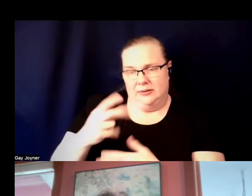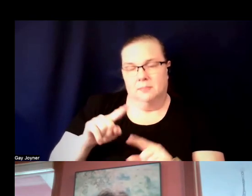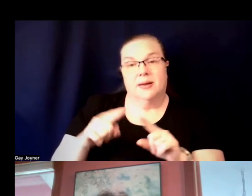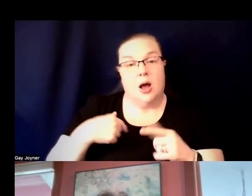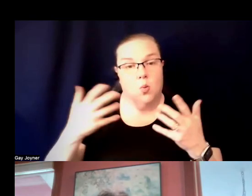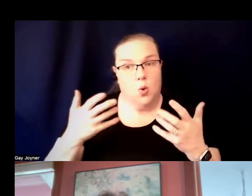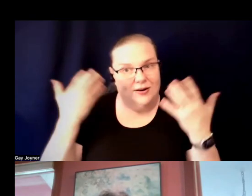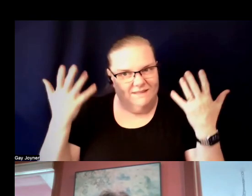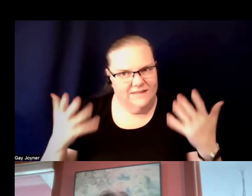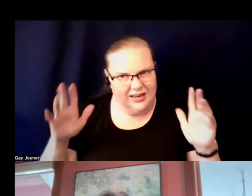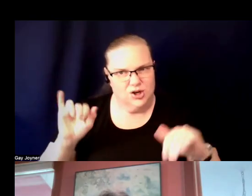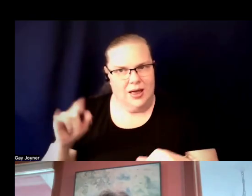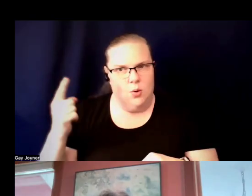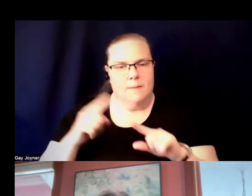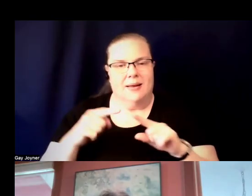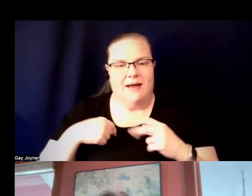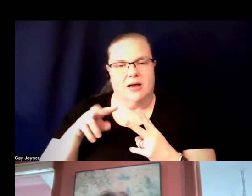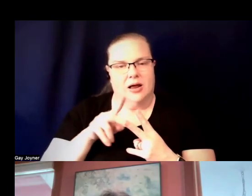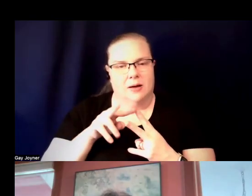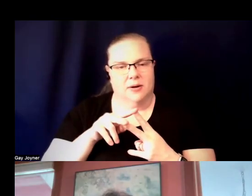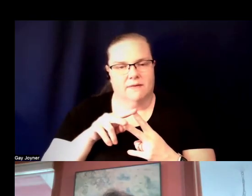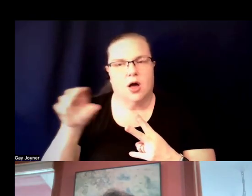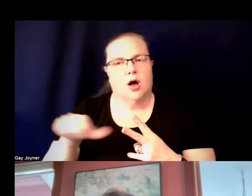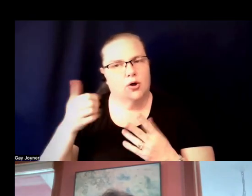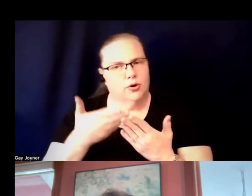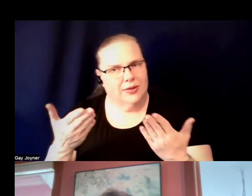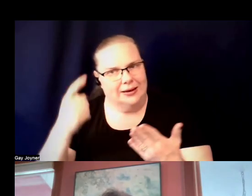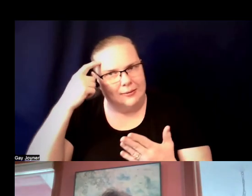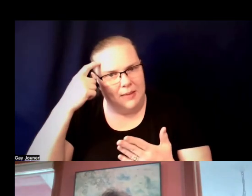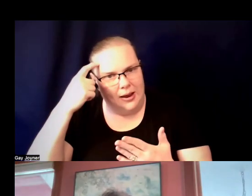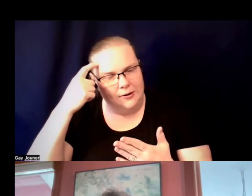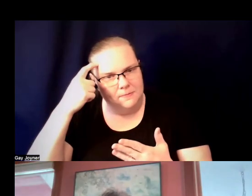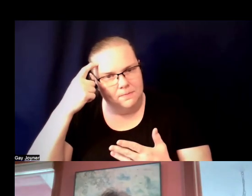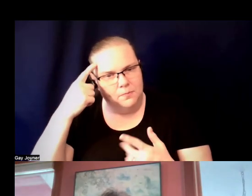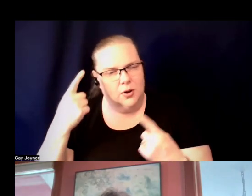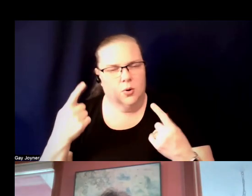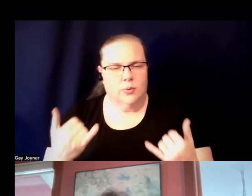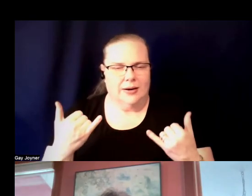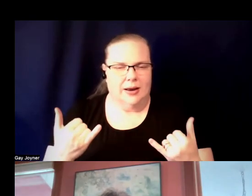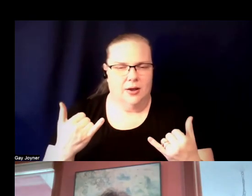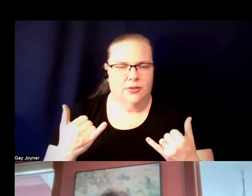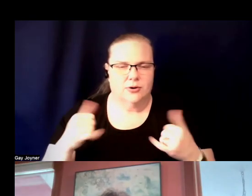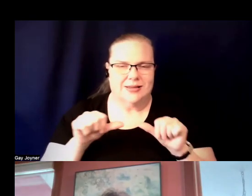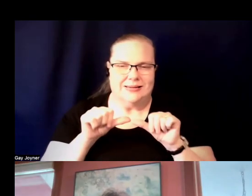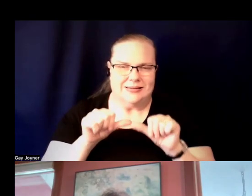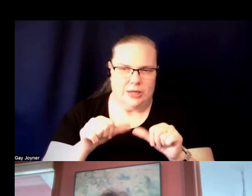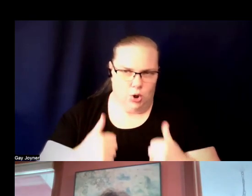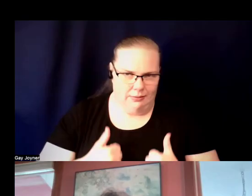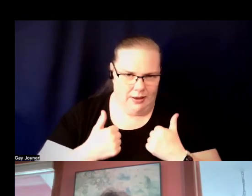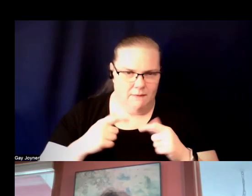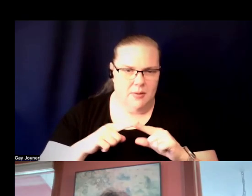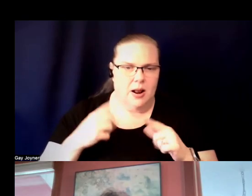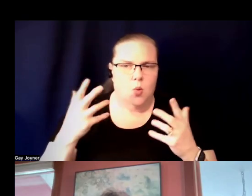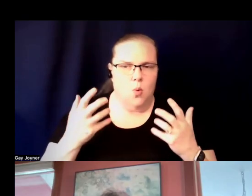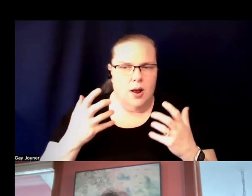finish that. I have a couple of other things in mind. One is right now there are a couple of still lifes, but I want to get out